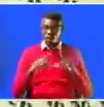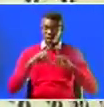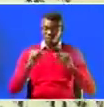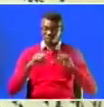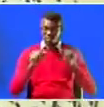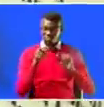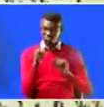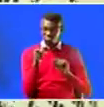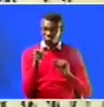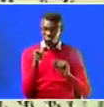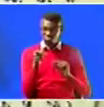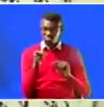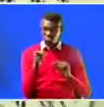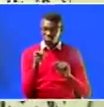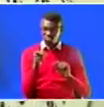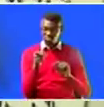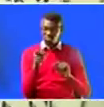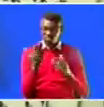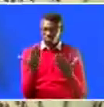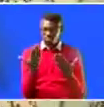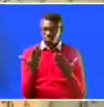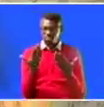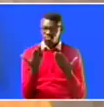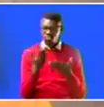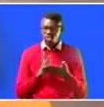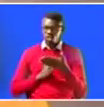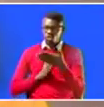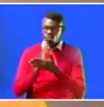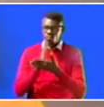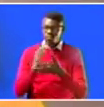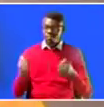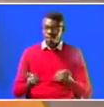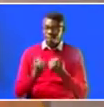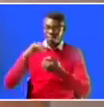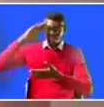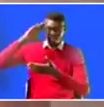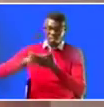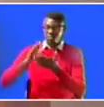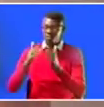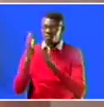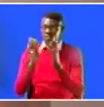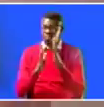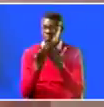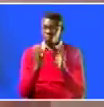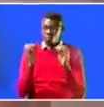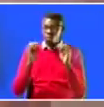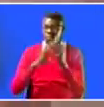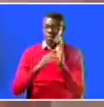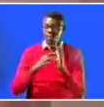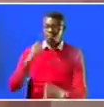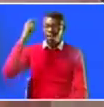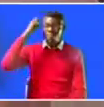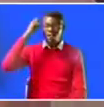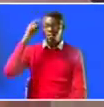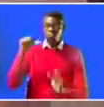that tries to ensure that if you don't believe in the book, the Bible itself, then there's something wrong with you. And